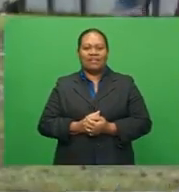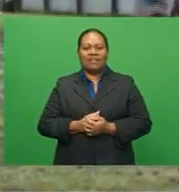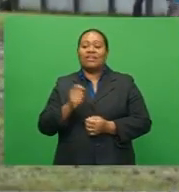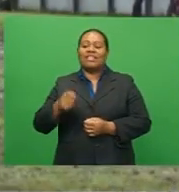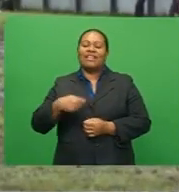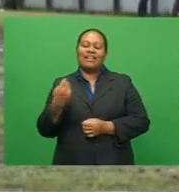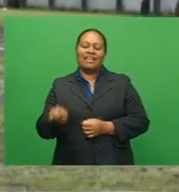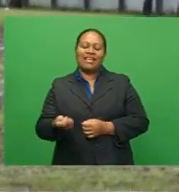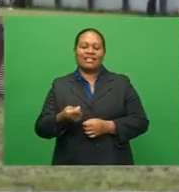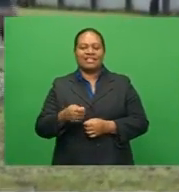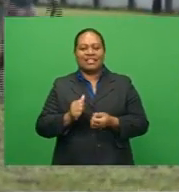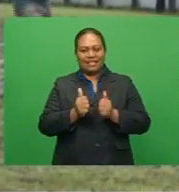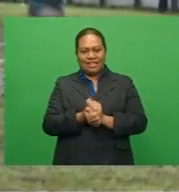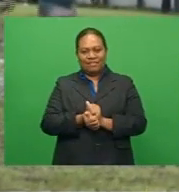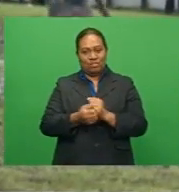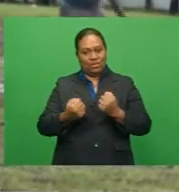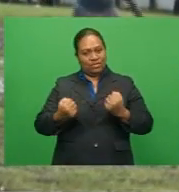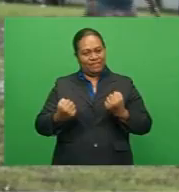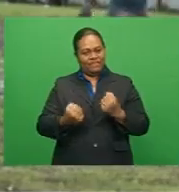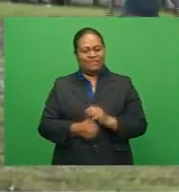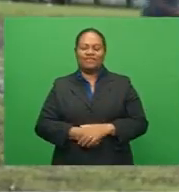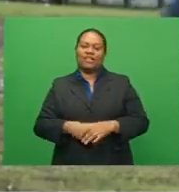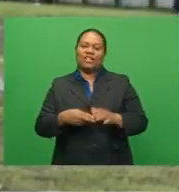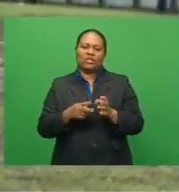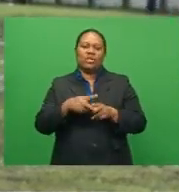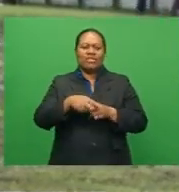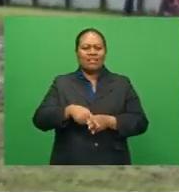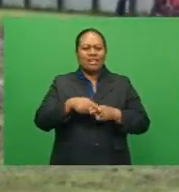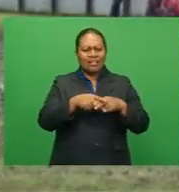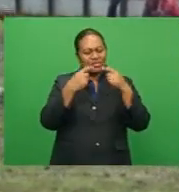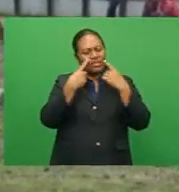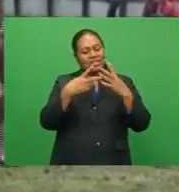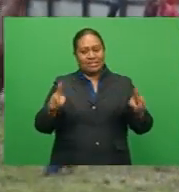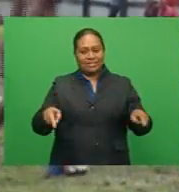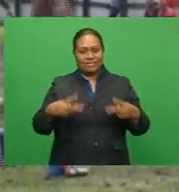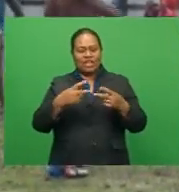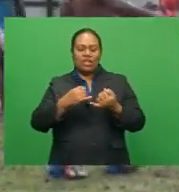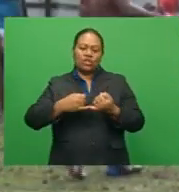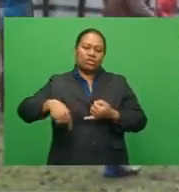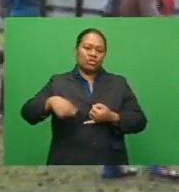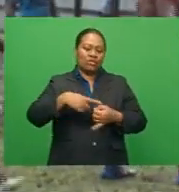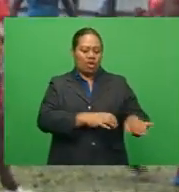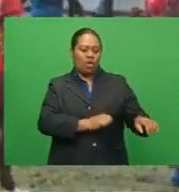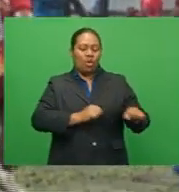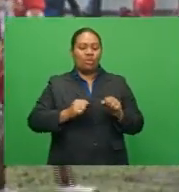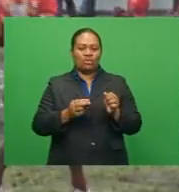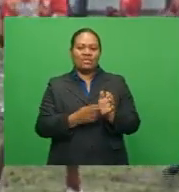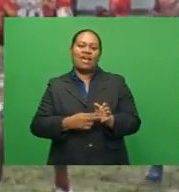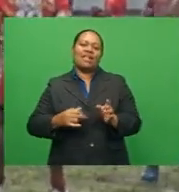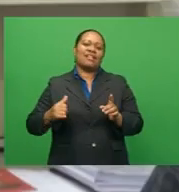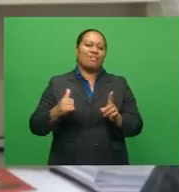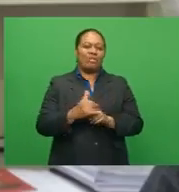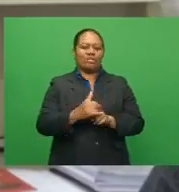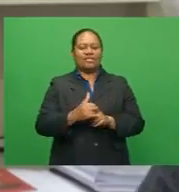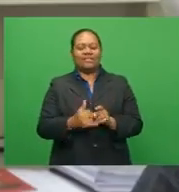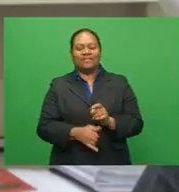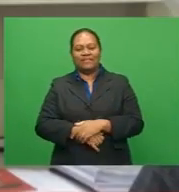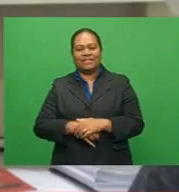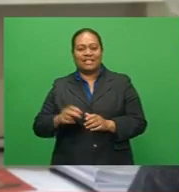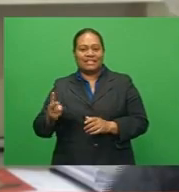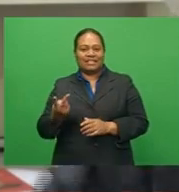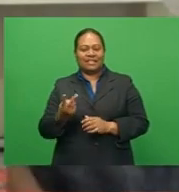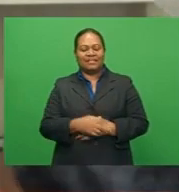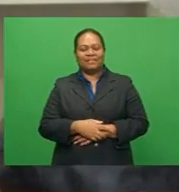game. While Naita Siri and Nandronga feature in one semi-final, Suva will host Namosi in the second. Since both